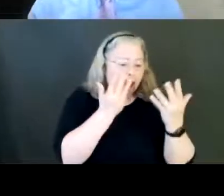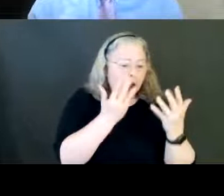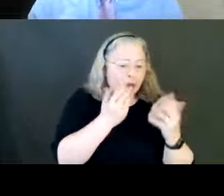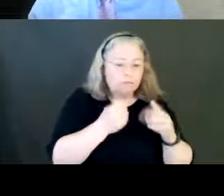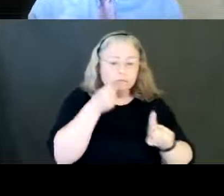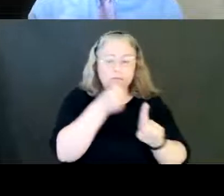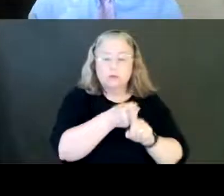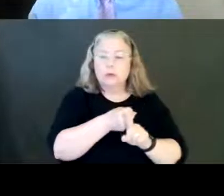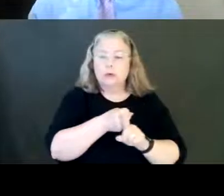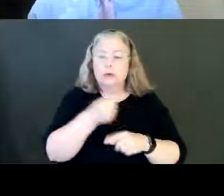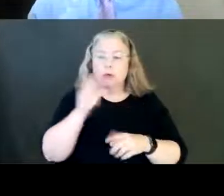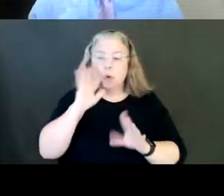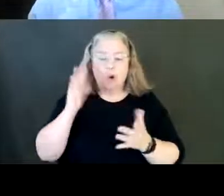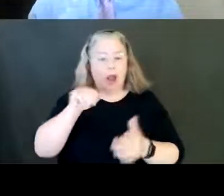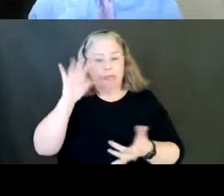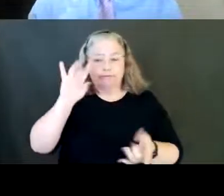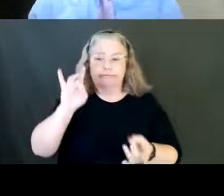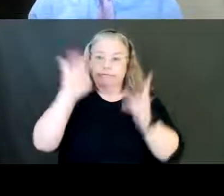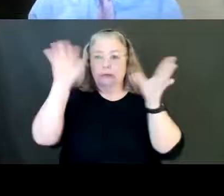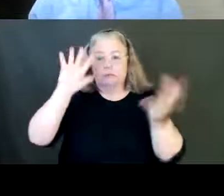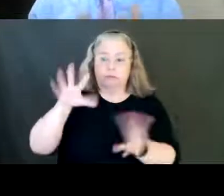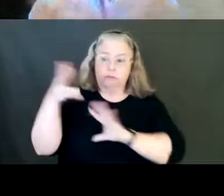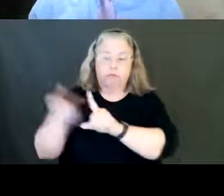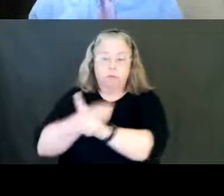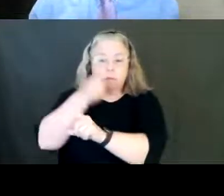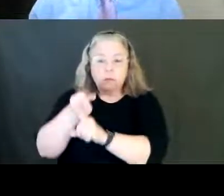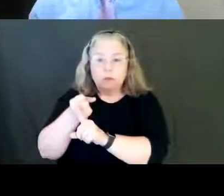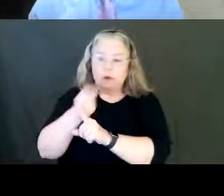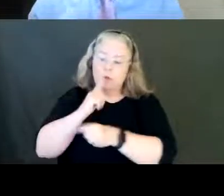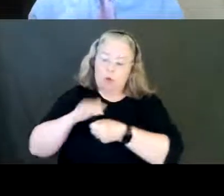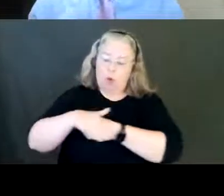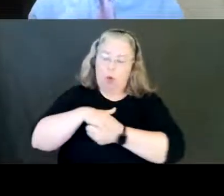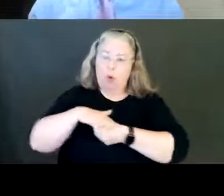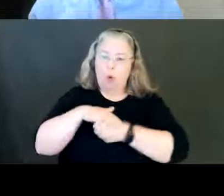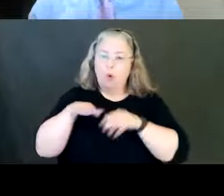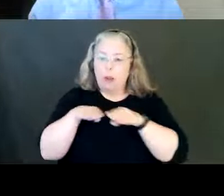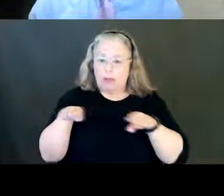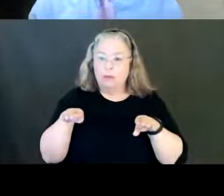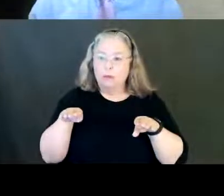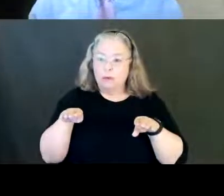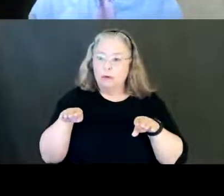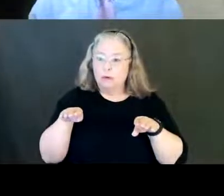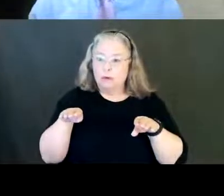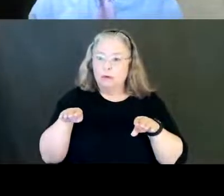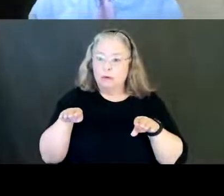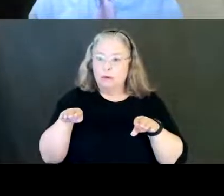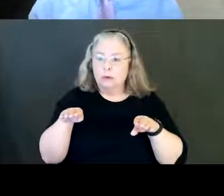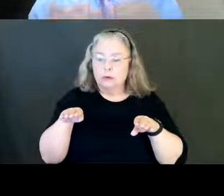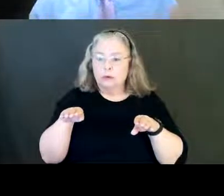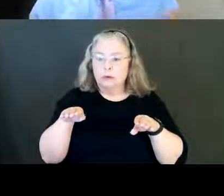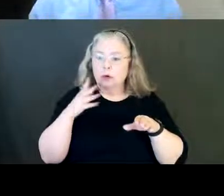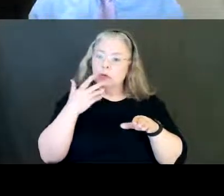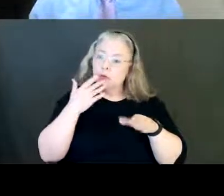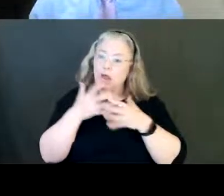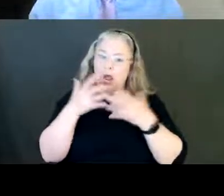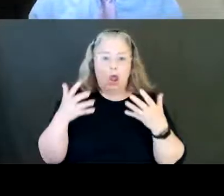kind of disaster, just at the local level, how much there is